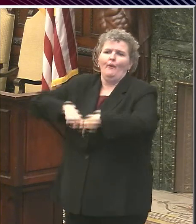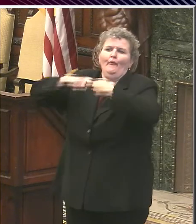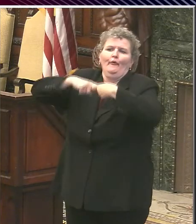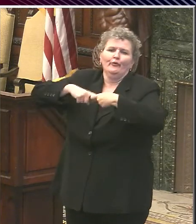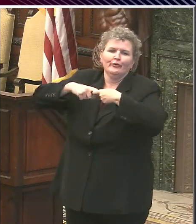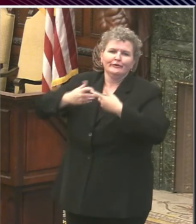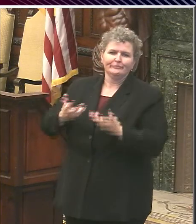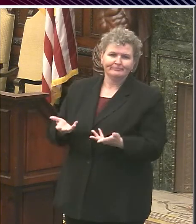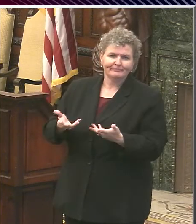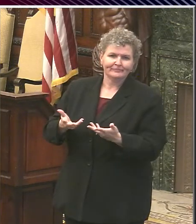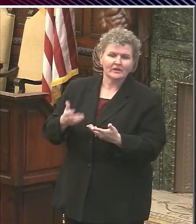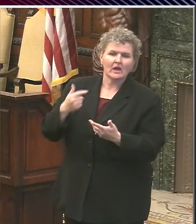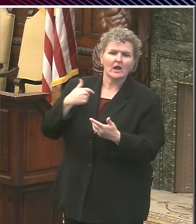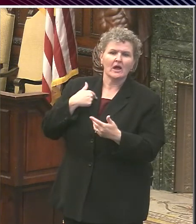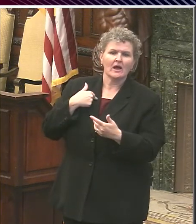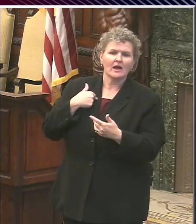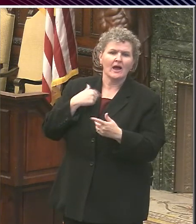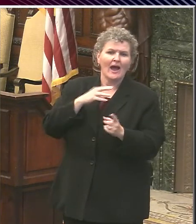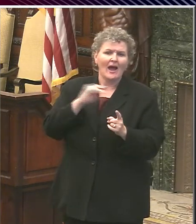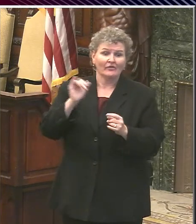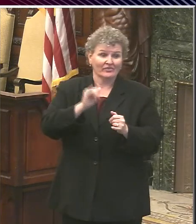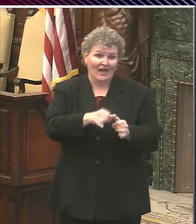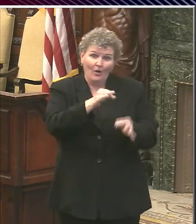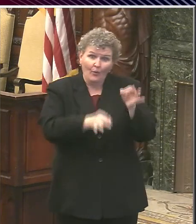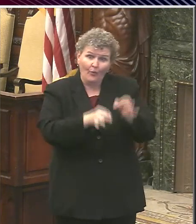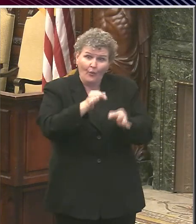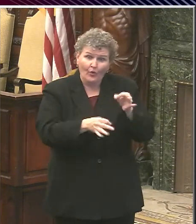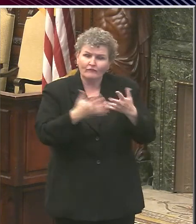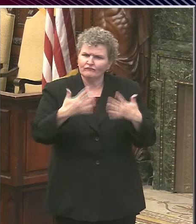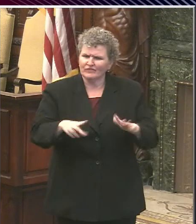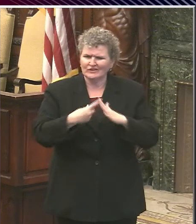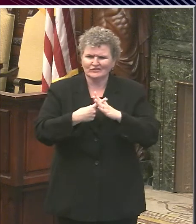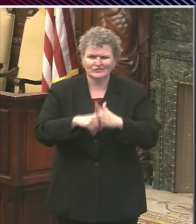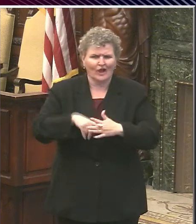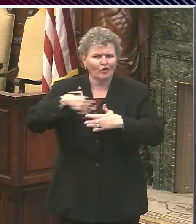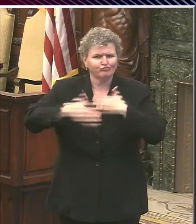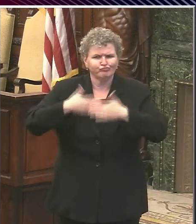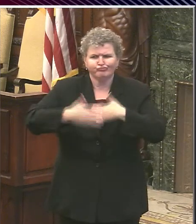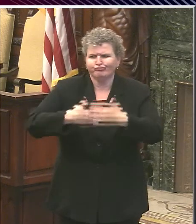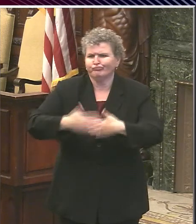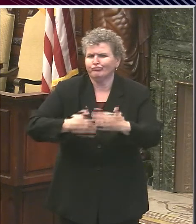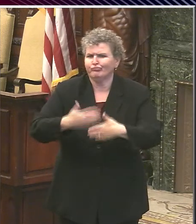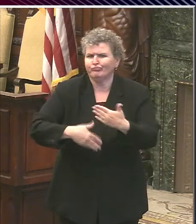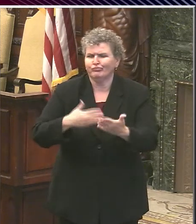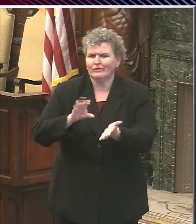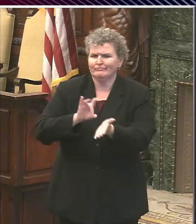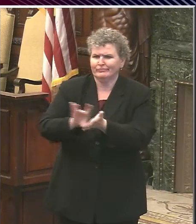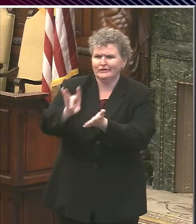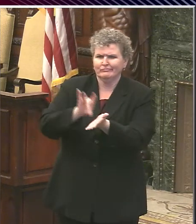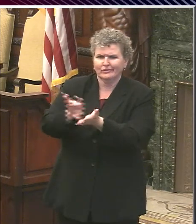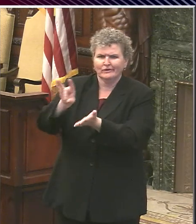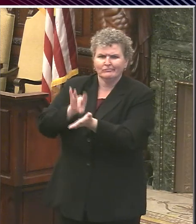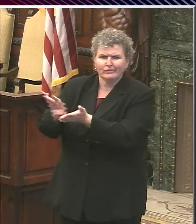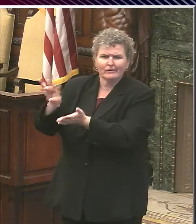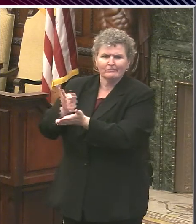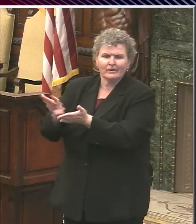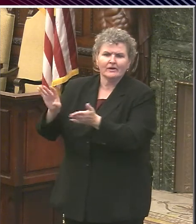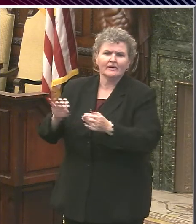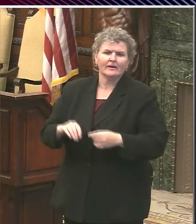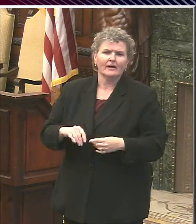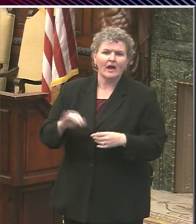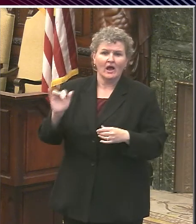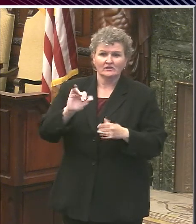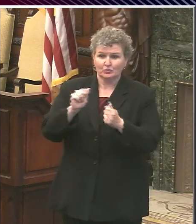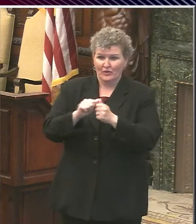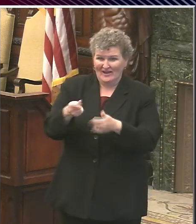moratorium. And the court could start executing on those evictions. And they could also, as of next